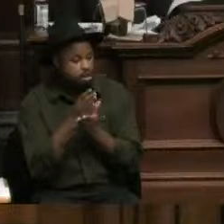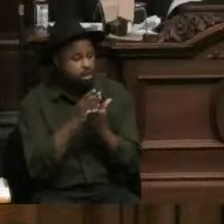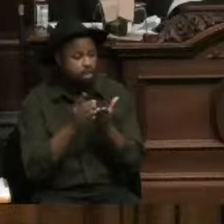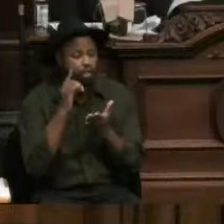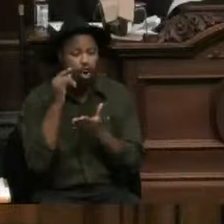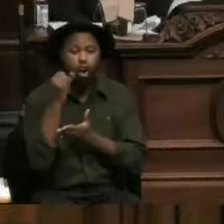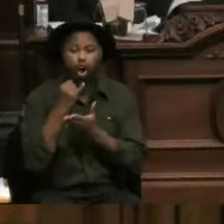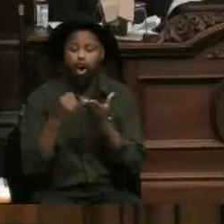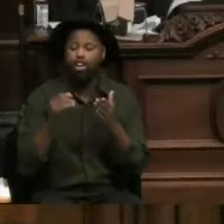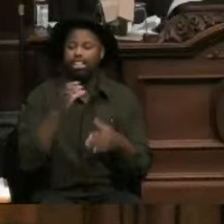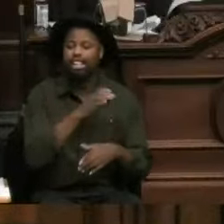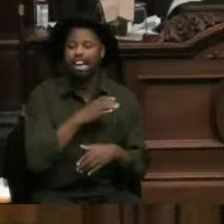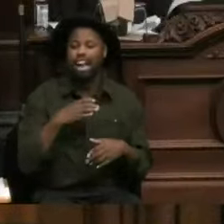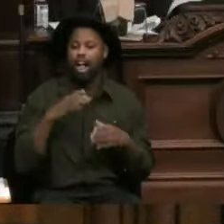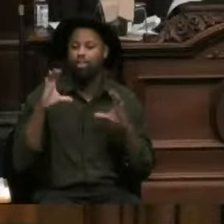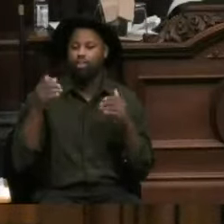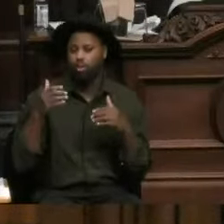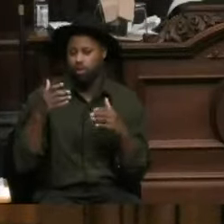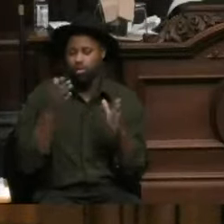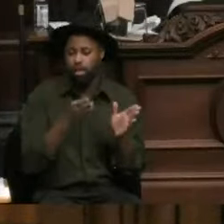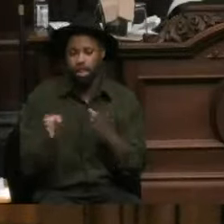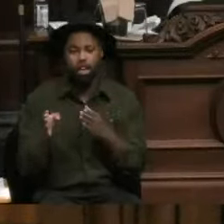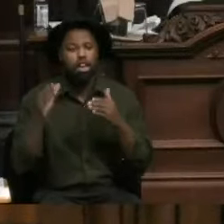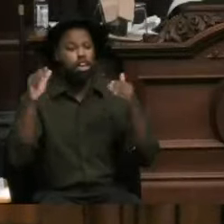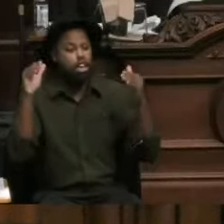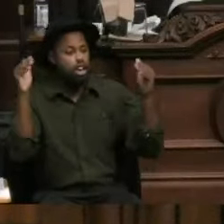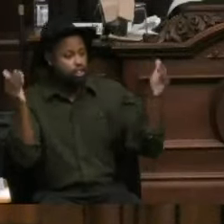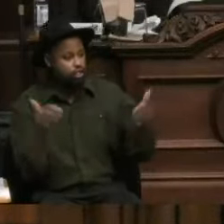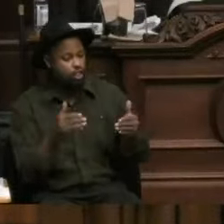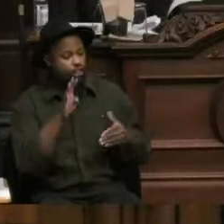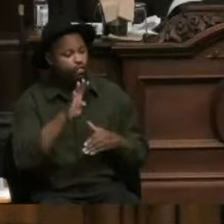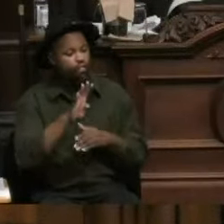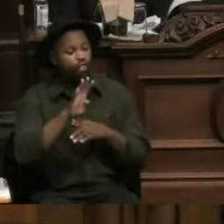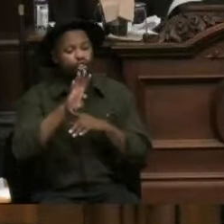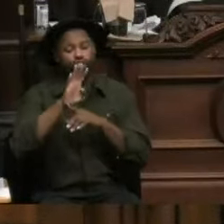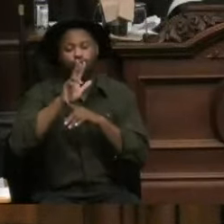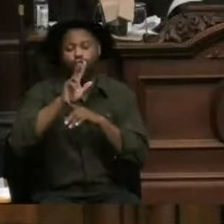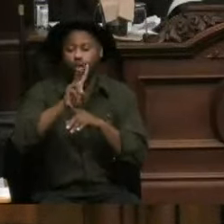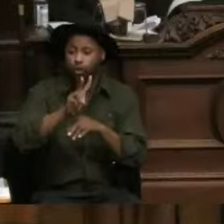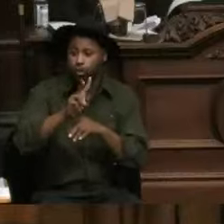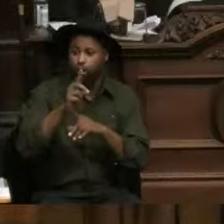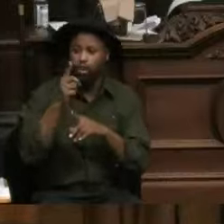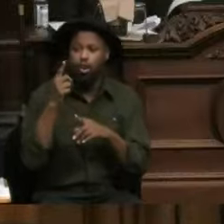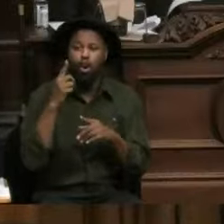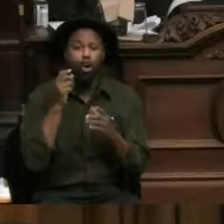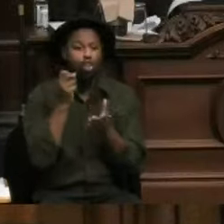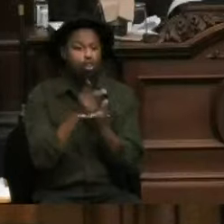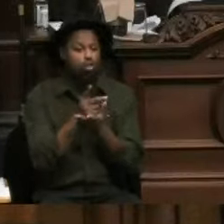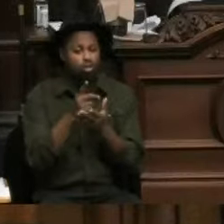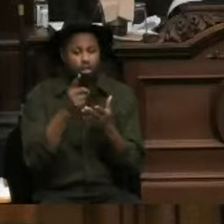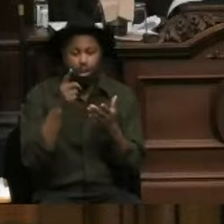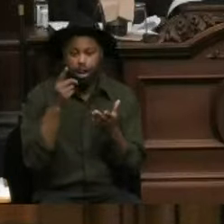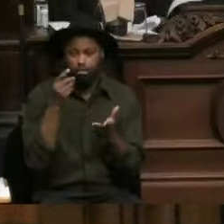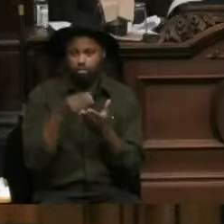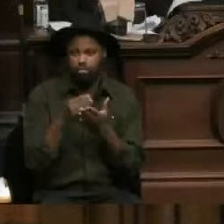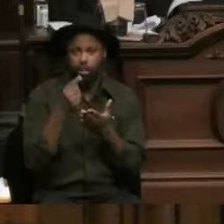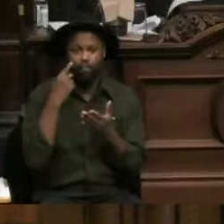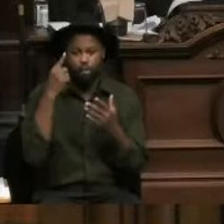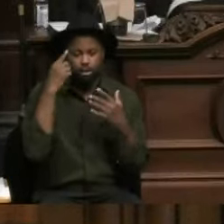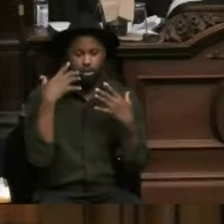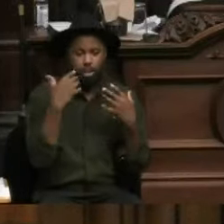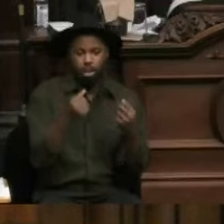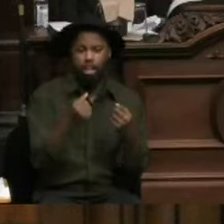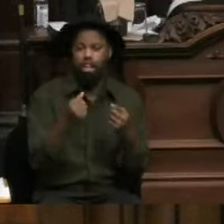plan. Introductory number 432, authorizing professional services agreement for mental health first aid training. Introductory